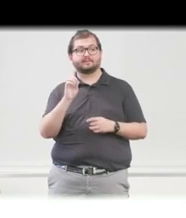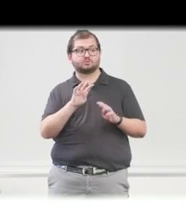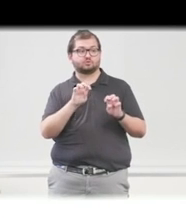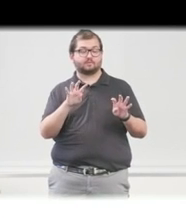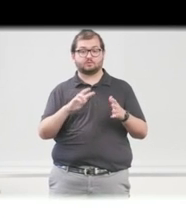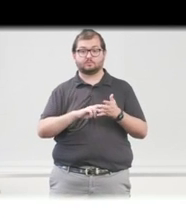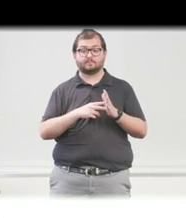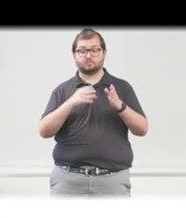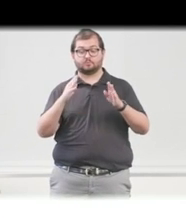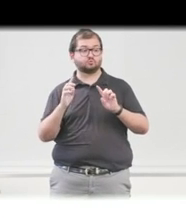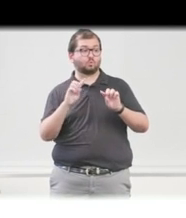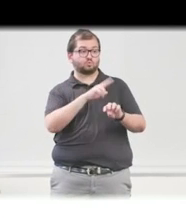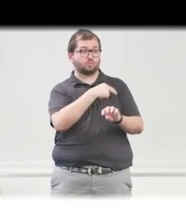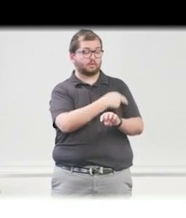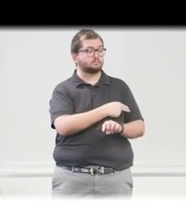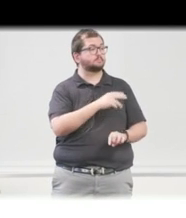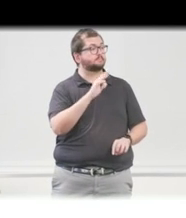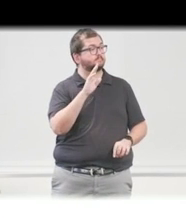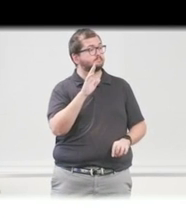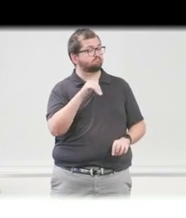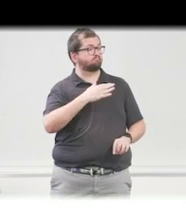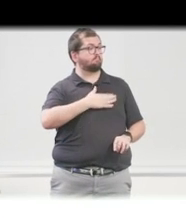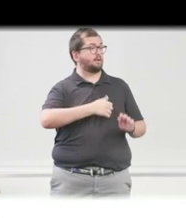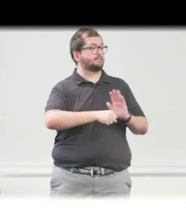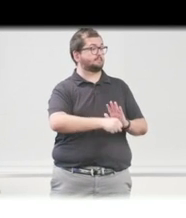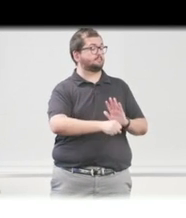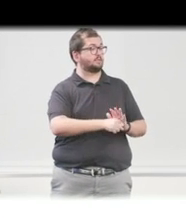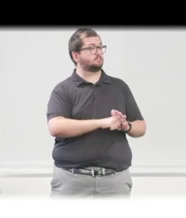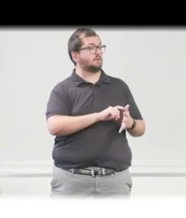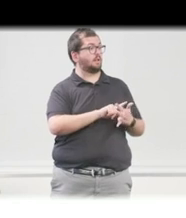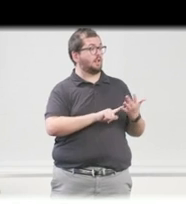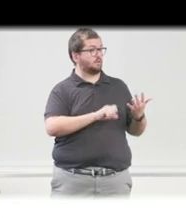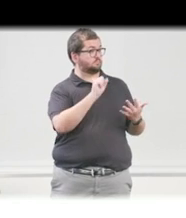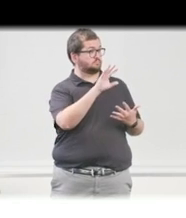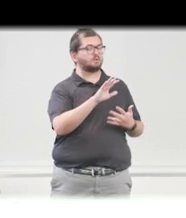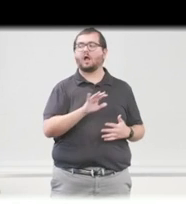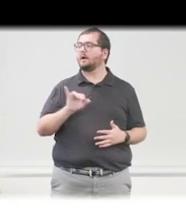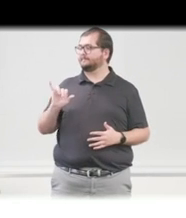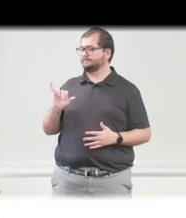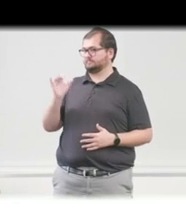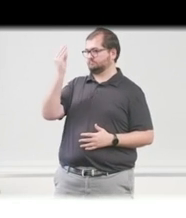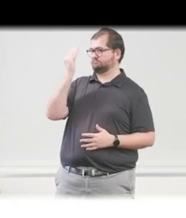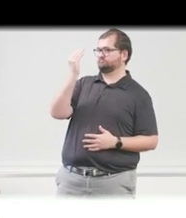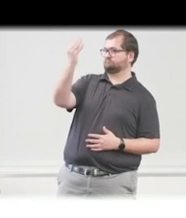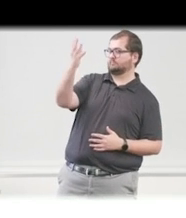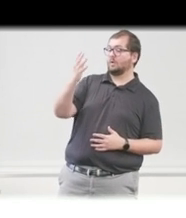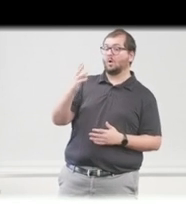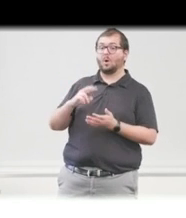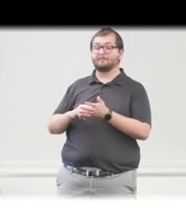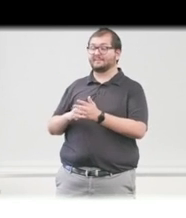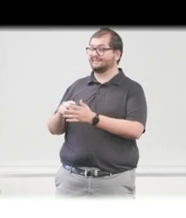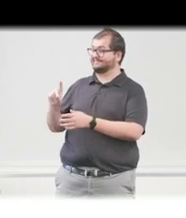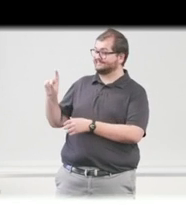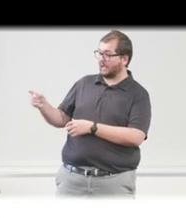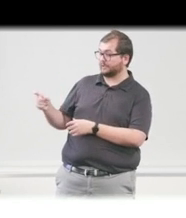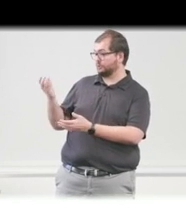into the hospital and they say, I'm having these symptoms, and then that gets reported to us. So it doesn't take the time to diagnose and verify